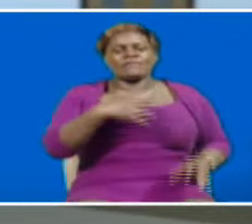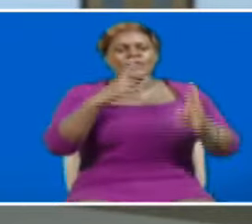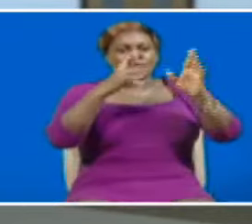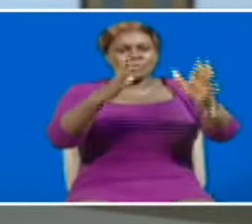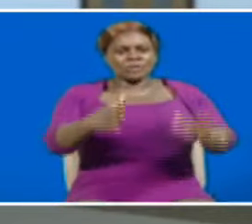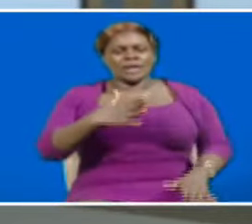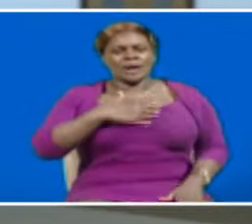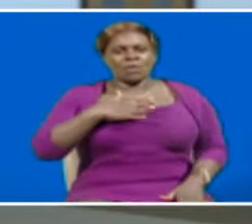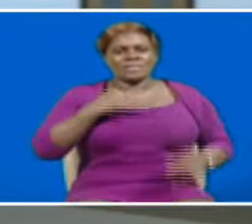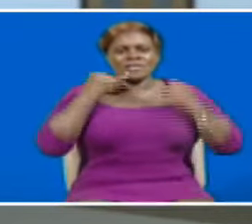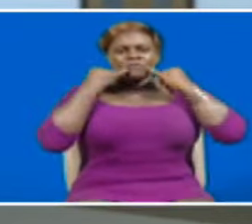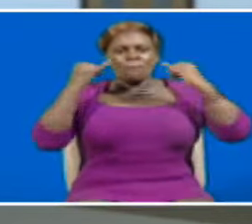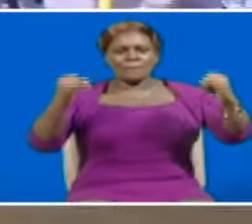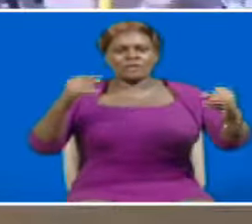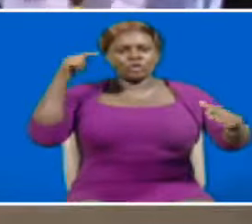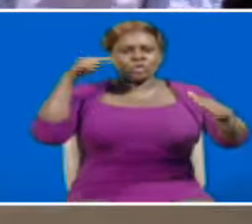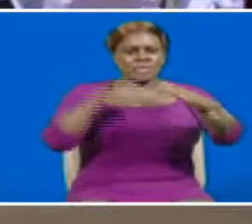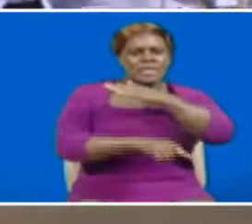Mohammed, with the details.